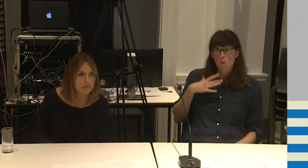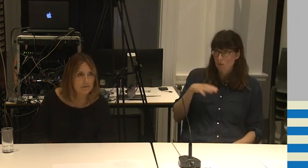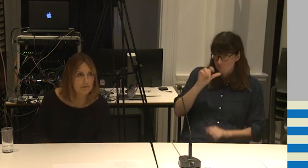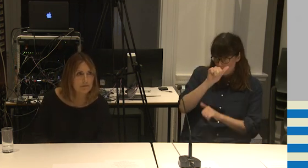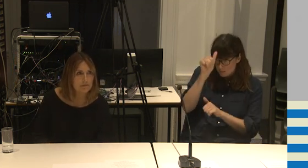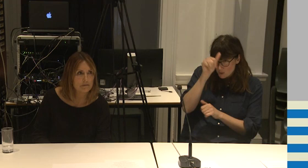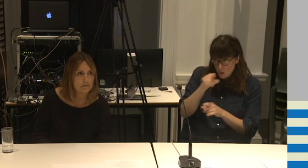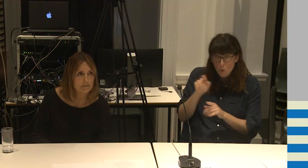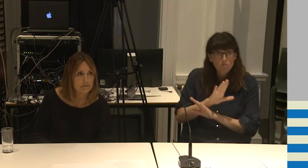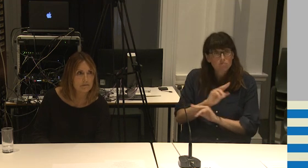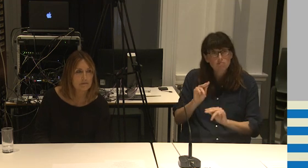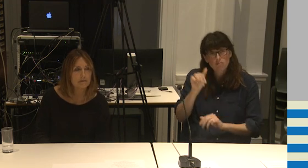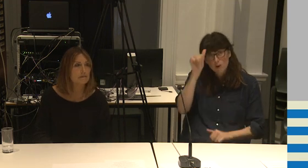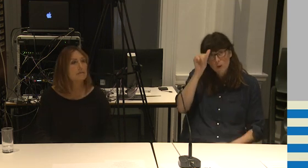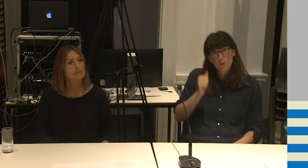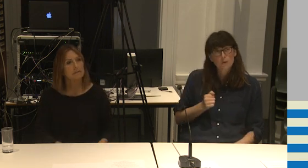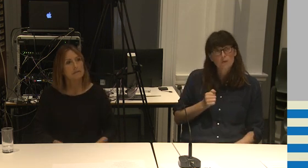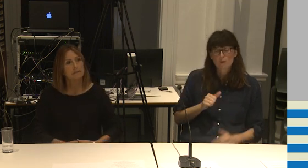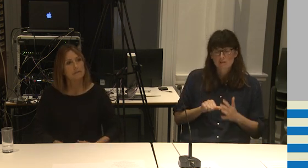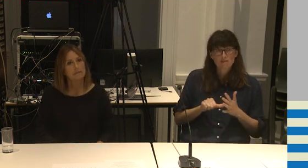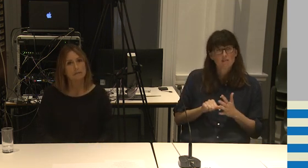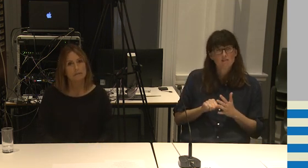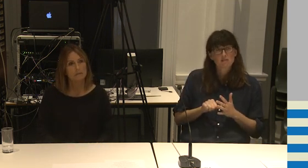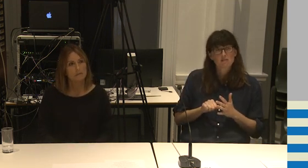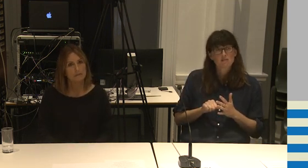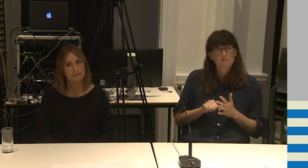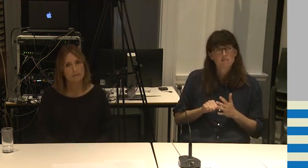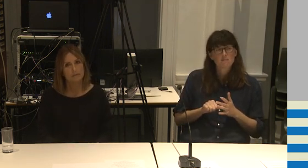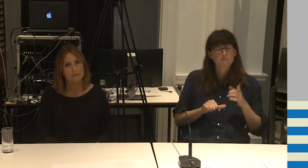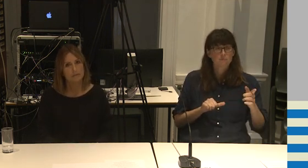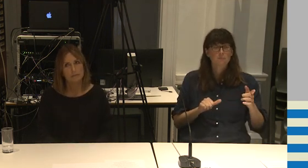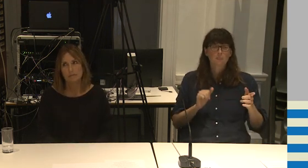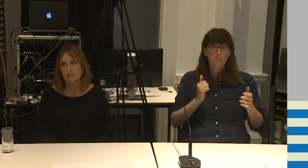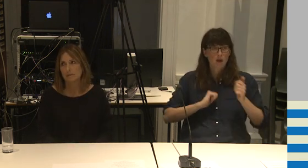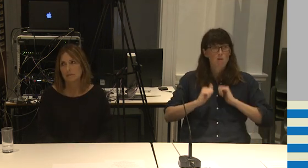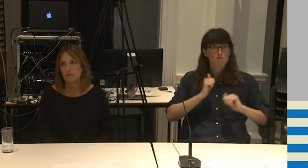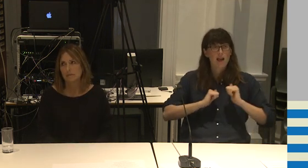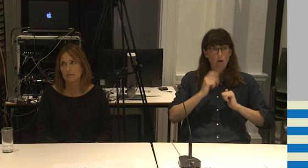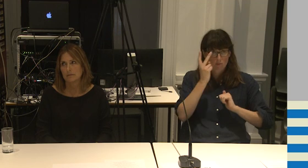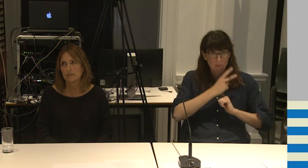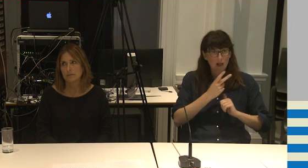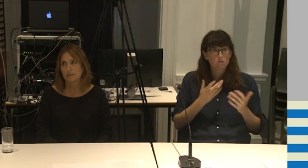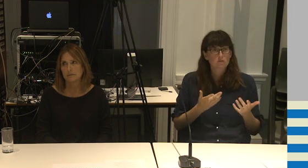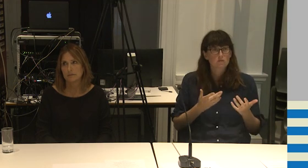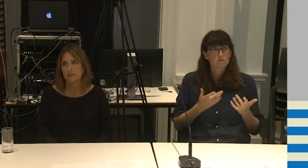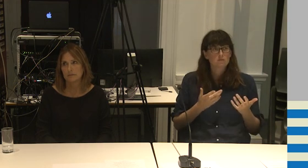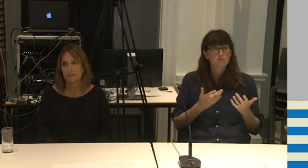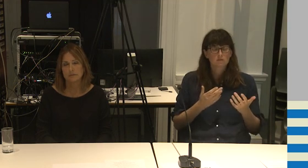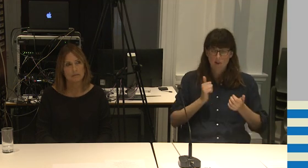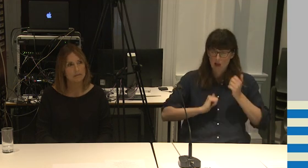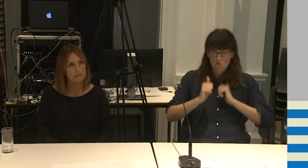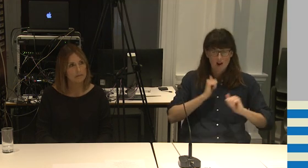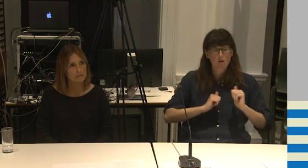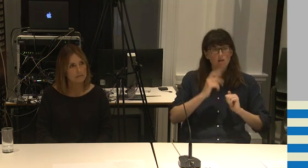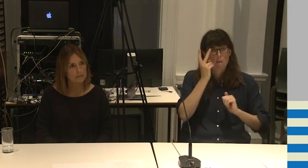to know or not, is really difficult. And whilst I'm really proud to be blind and I'm really proud to be a blind person